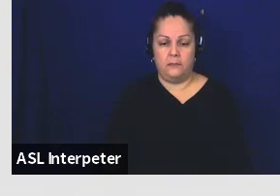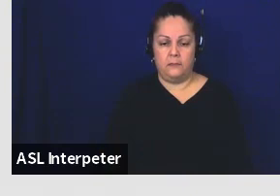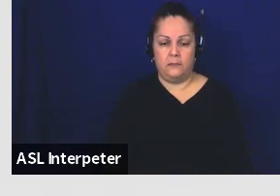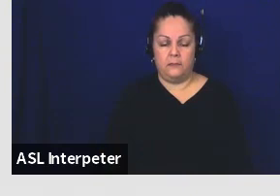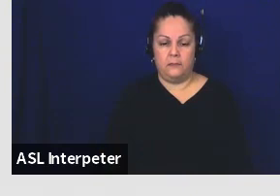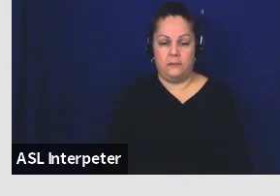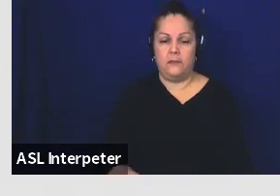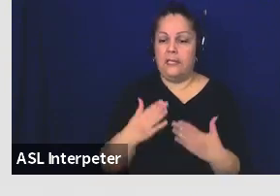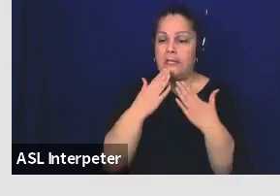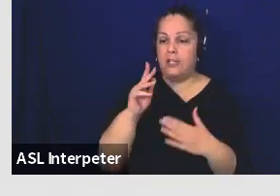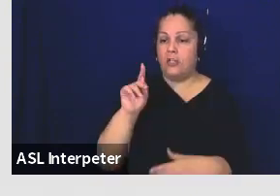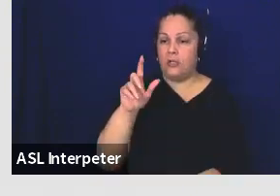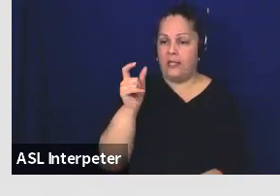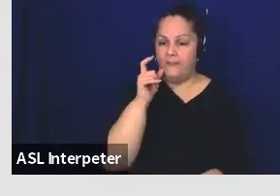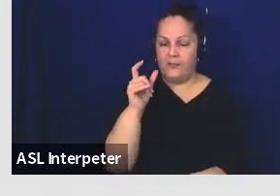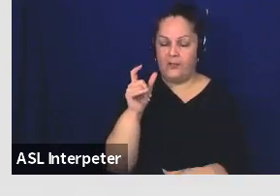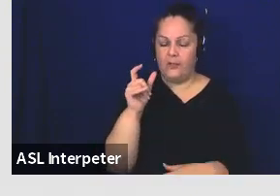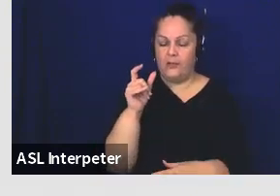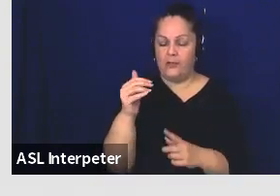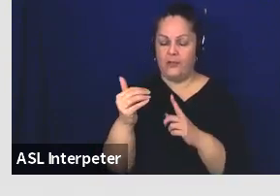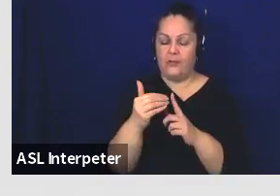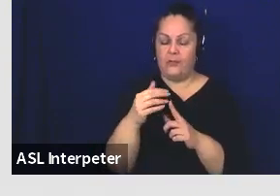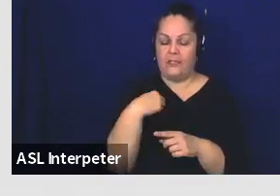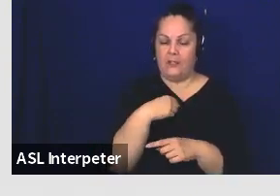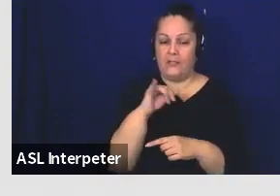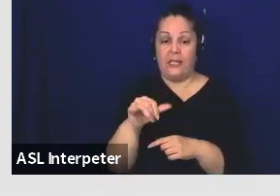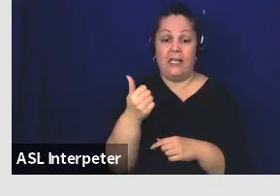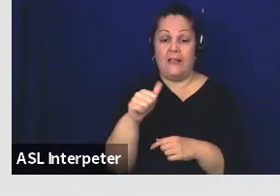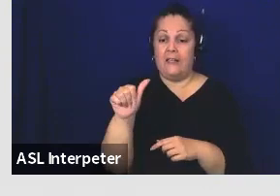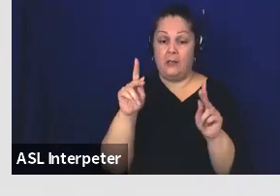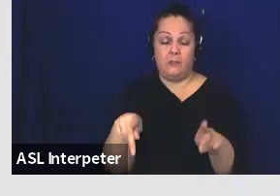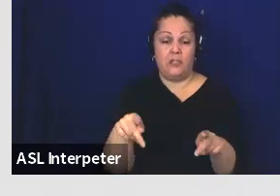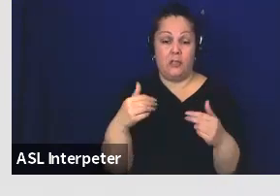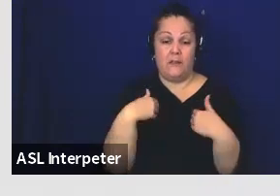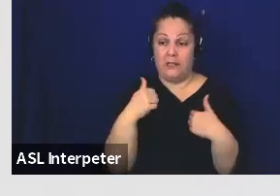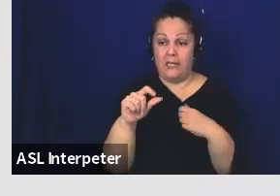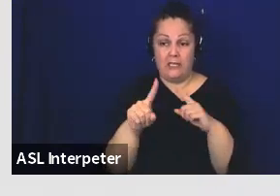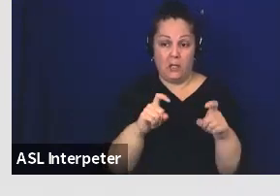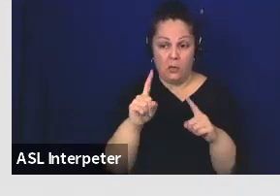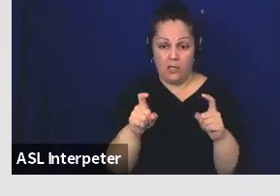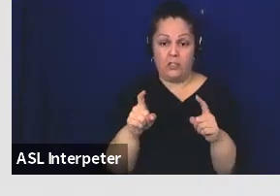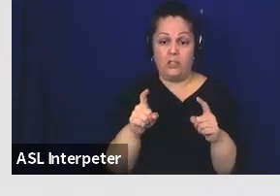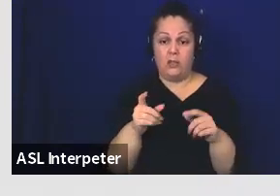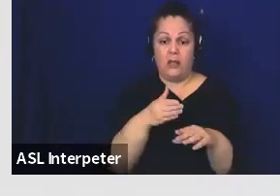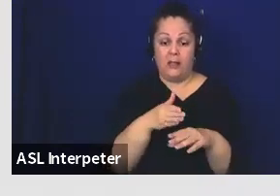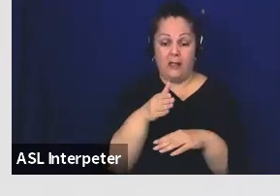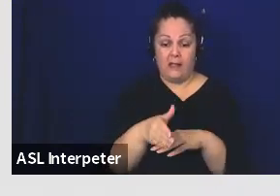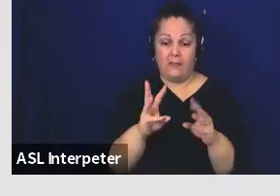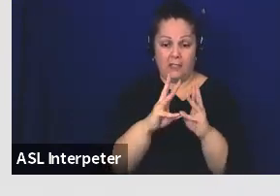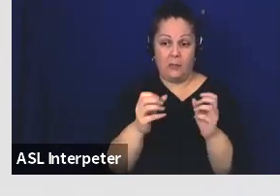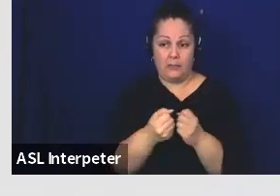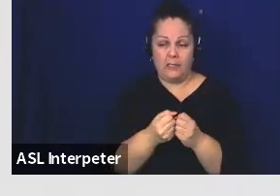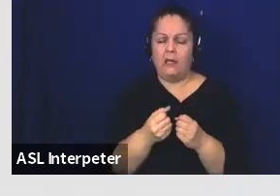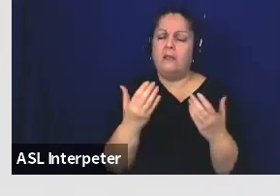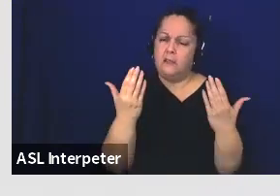Thank you, Kate, for reminding us of that. If anyone else has any questions, following this webinar,